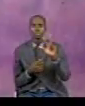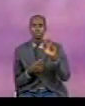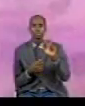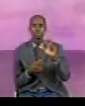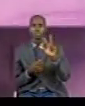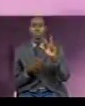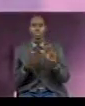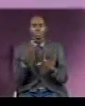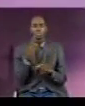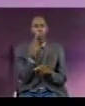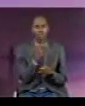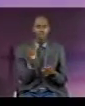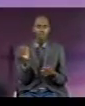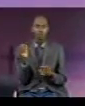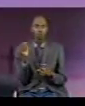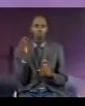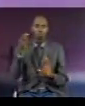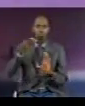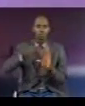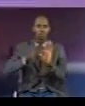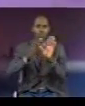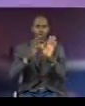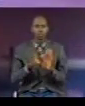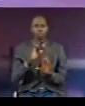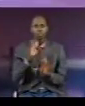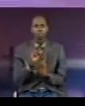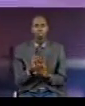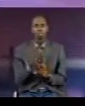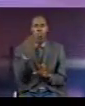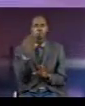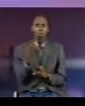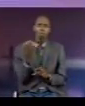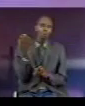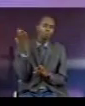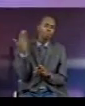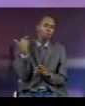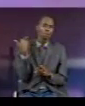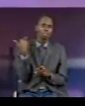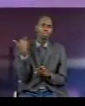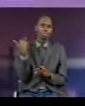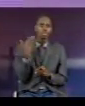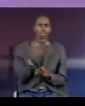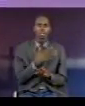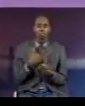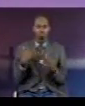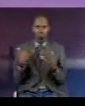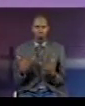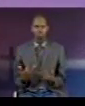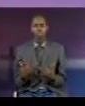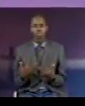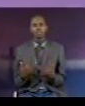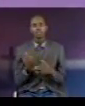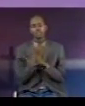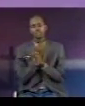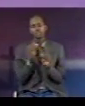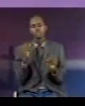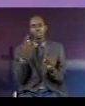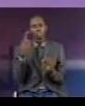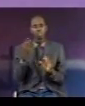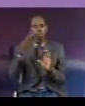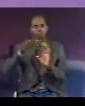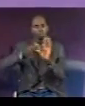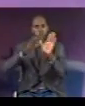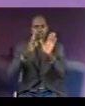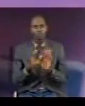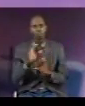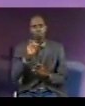partakers of past and present redemption. The partakers of